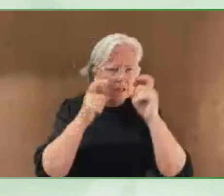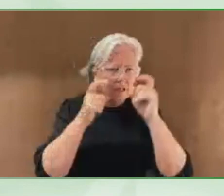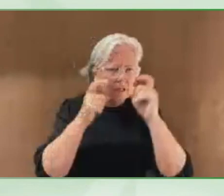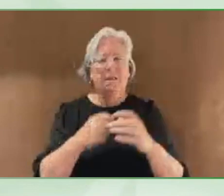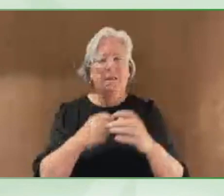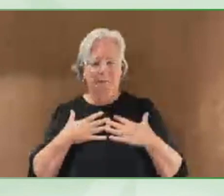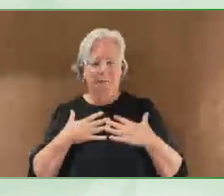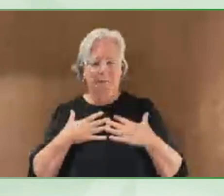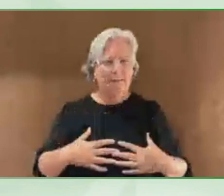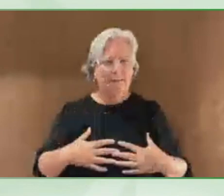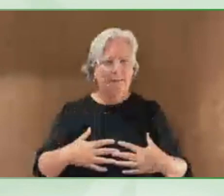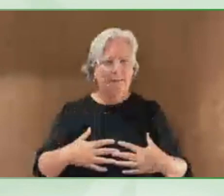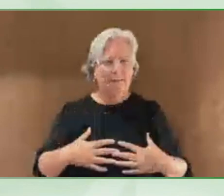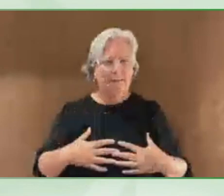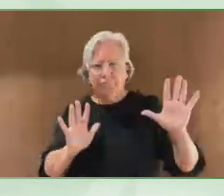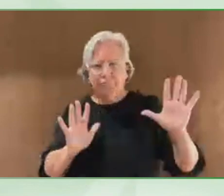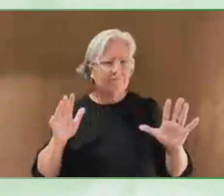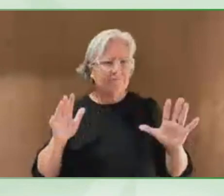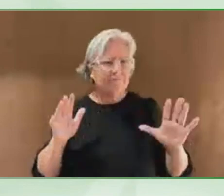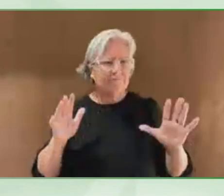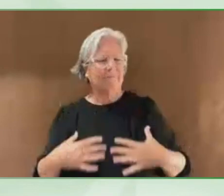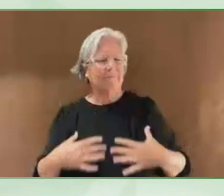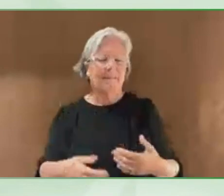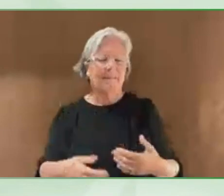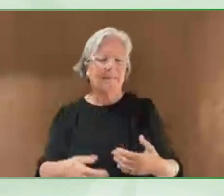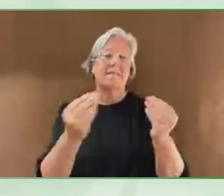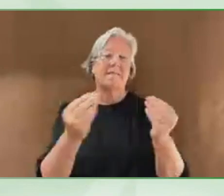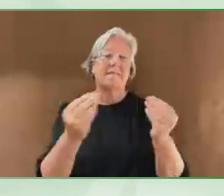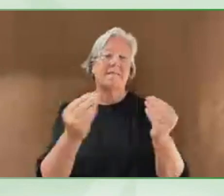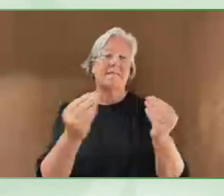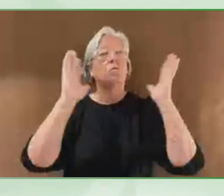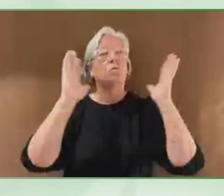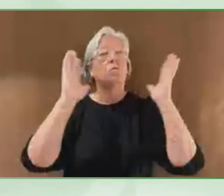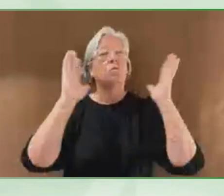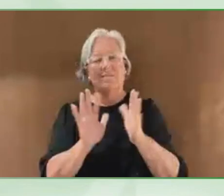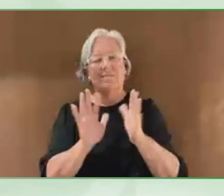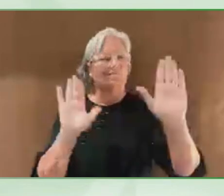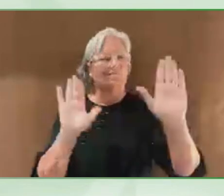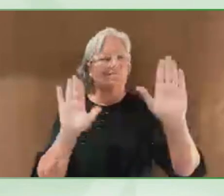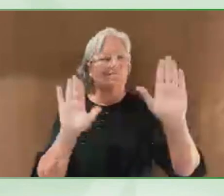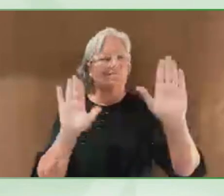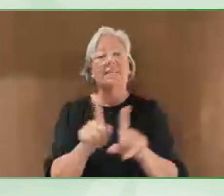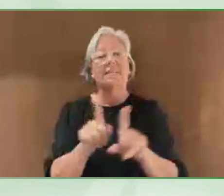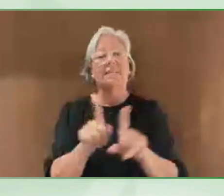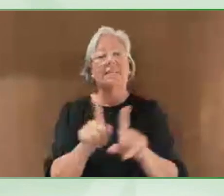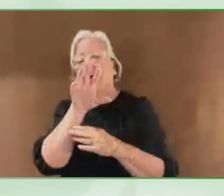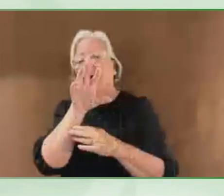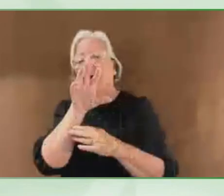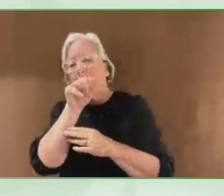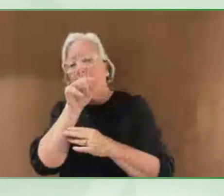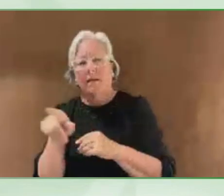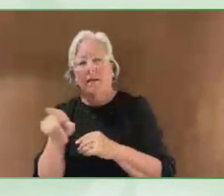are many sign languages globally, just like spoken languages. However,